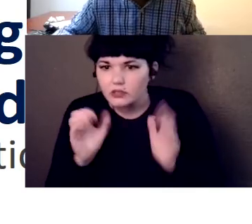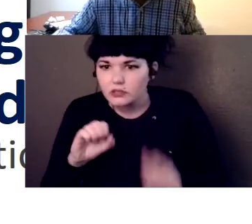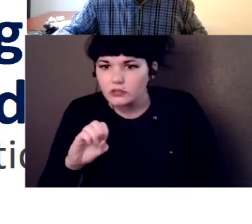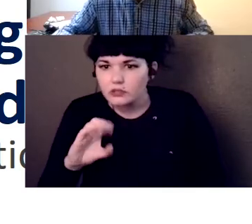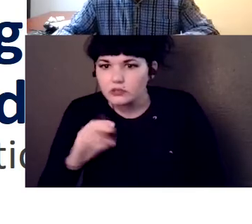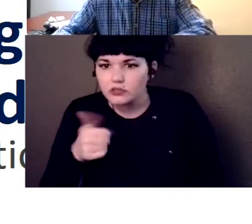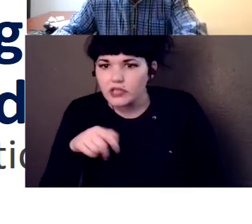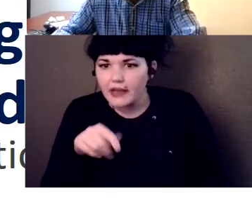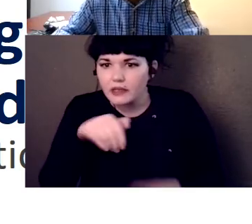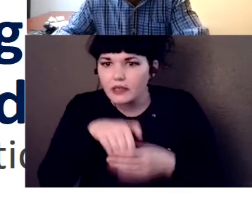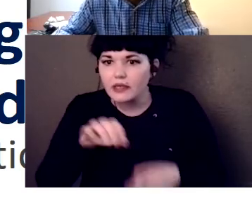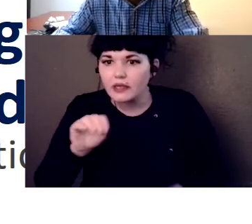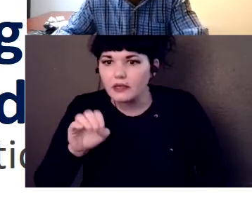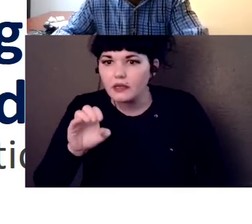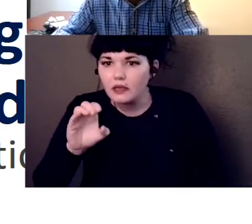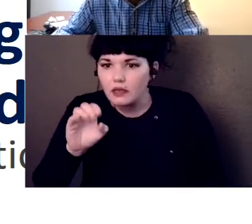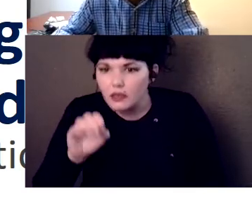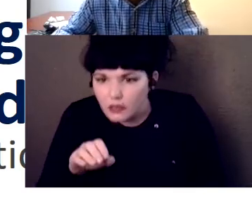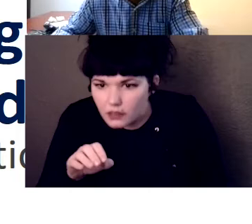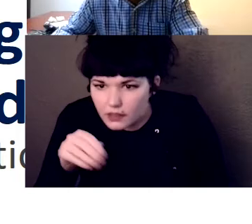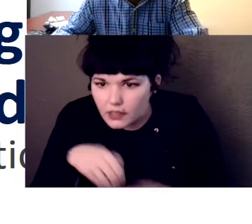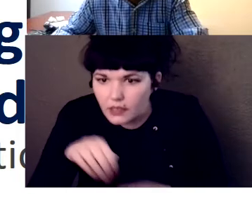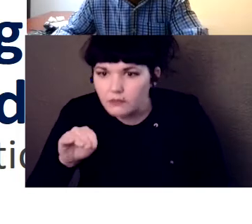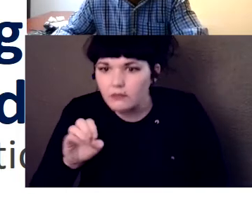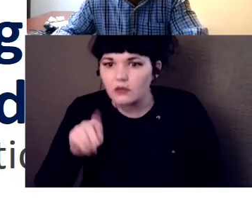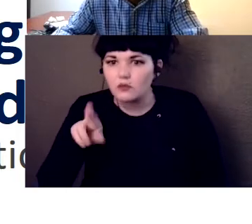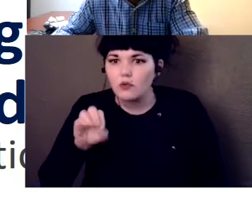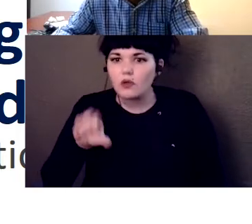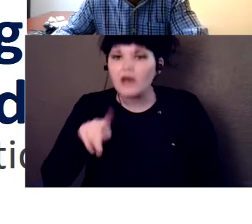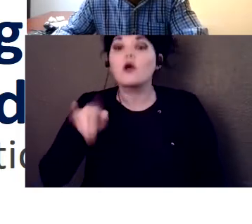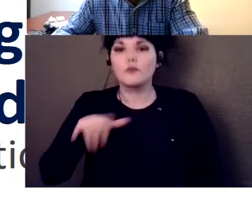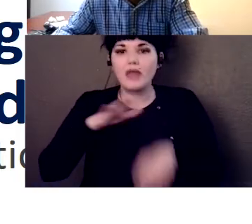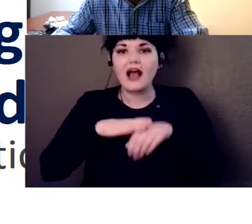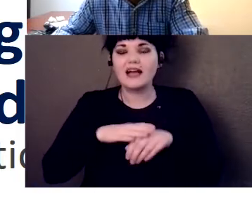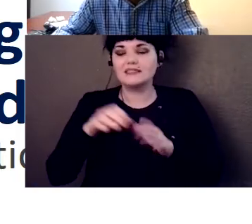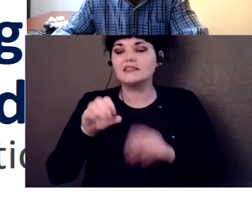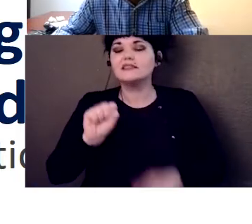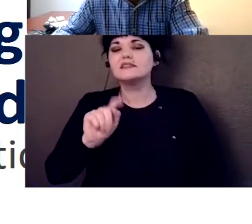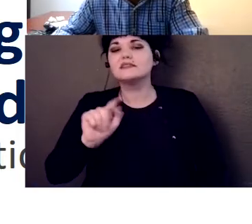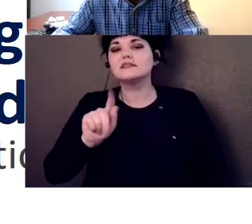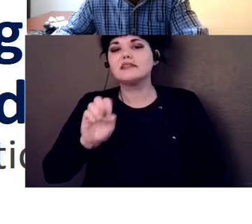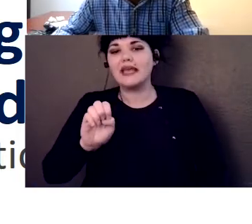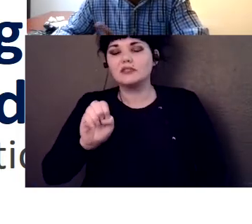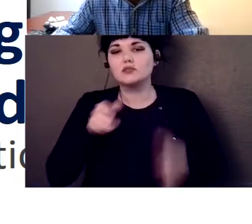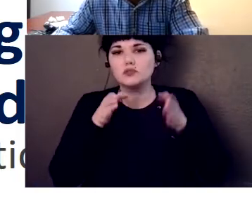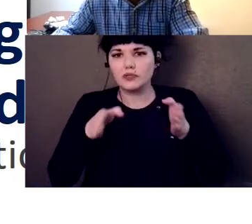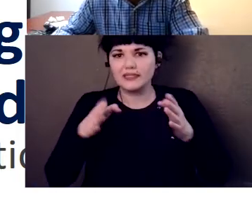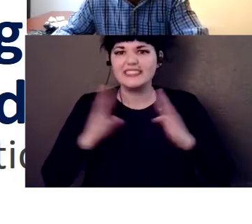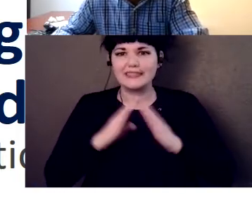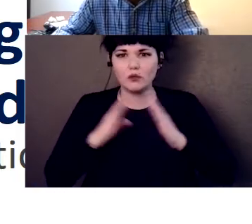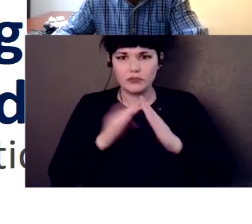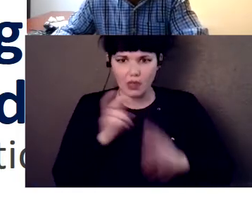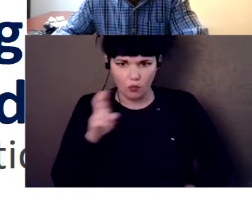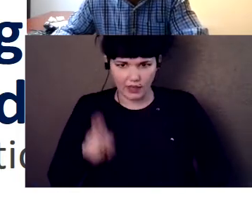Monroe County, we're actually located on State Street, right in downtown Rochester, Nancy. And I'll give